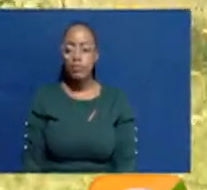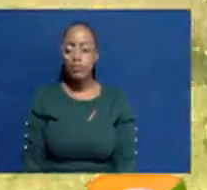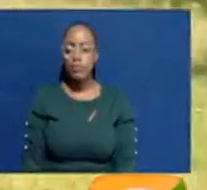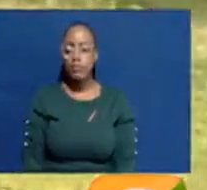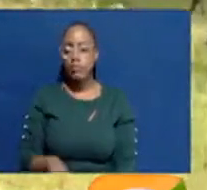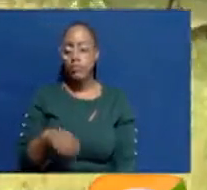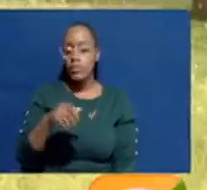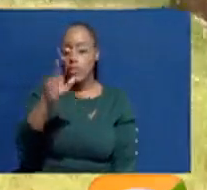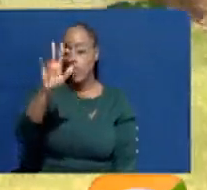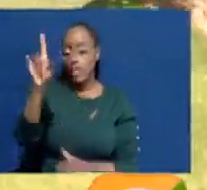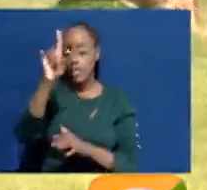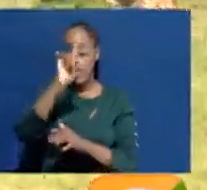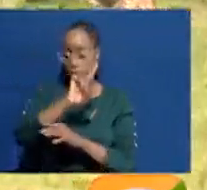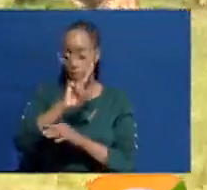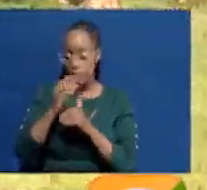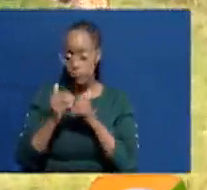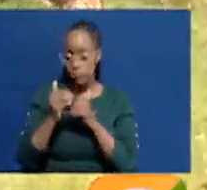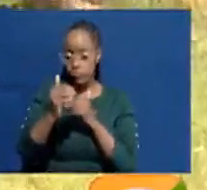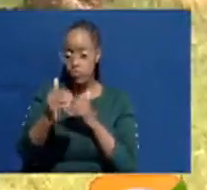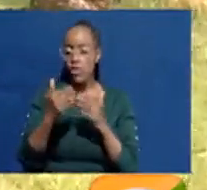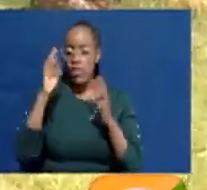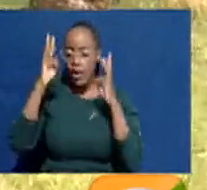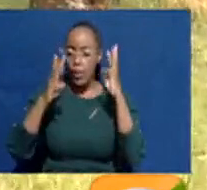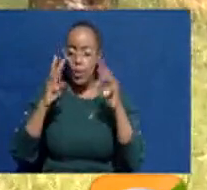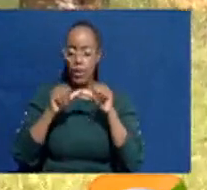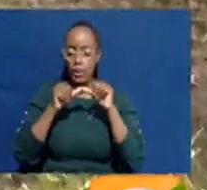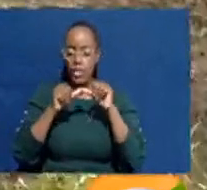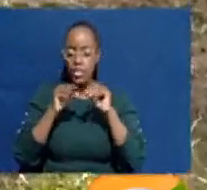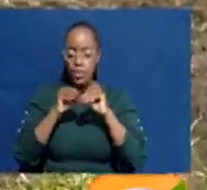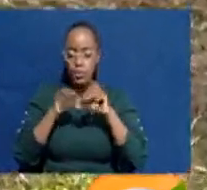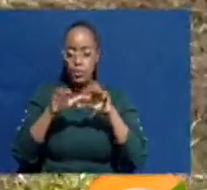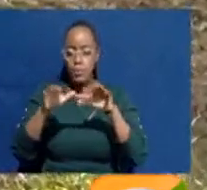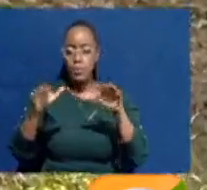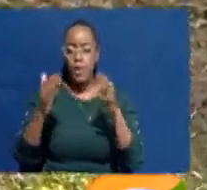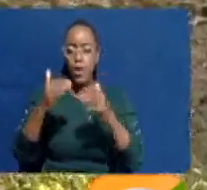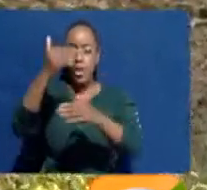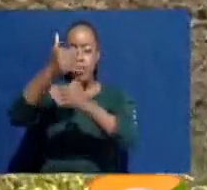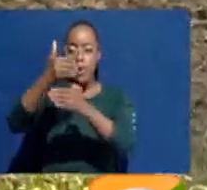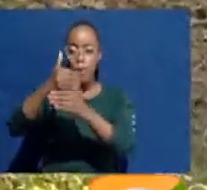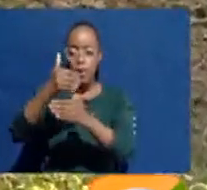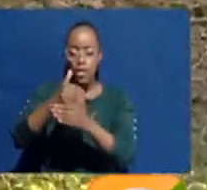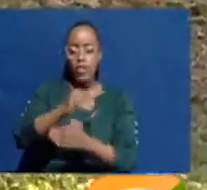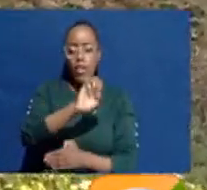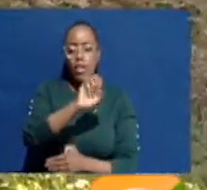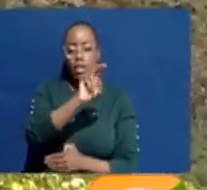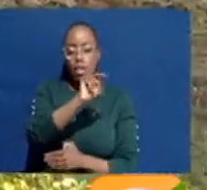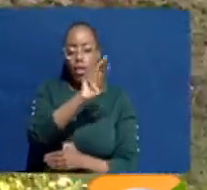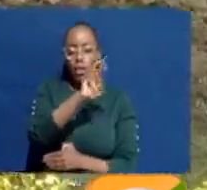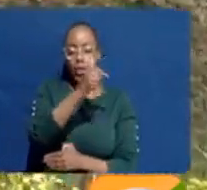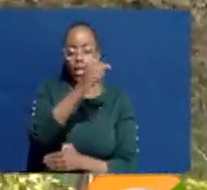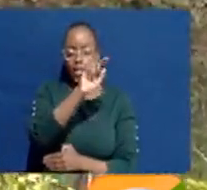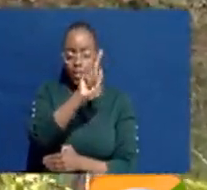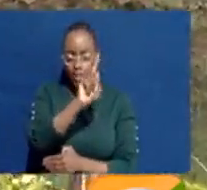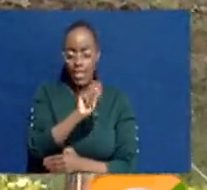For a third day running, tension continues to escalate along the border of Enoreteet and